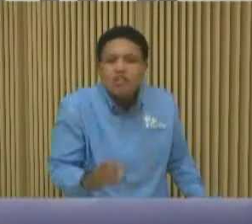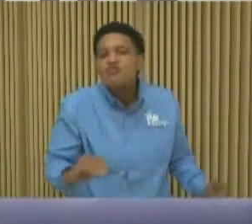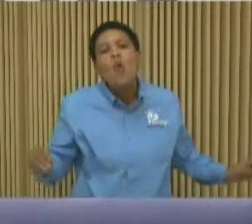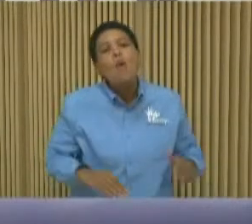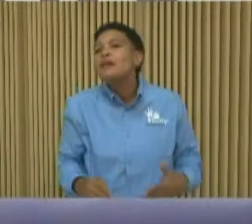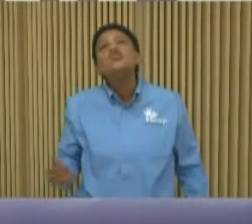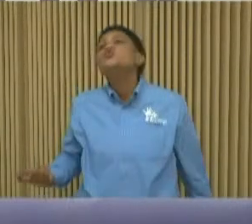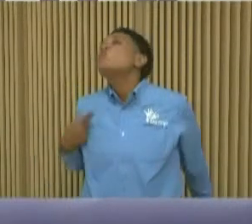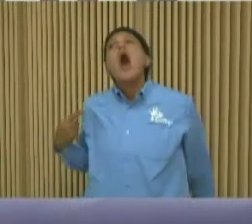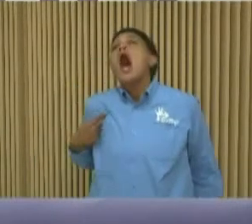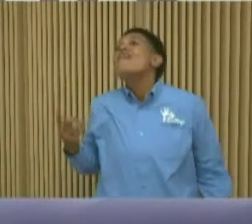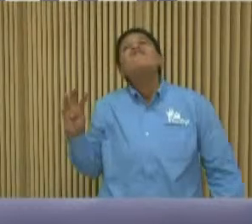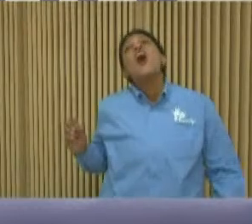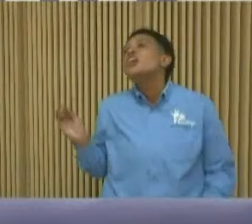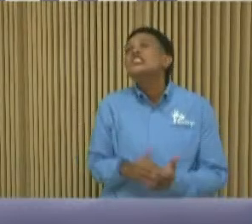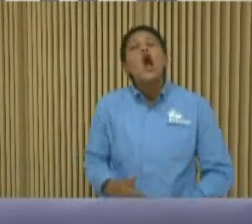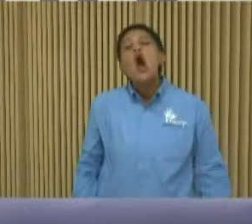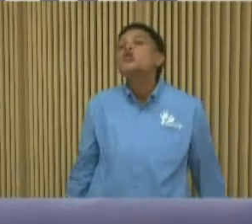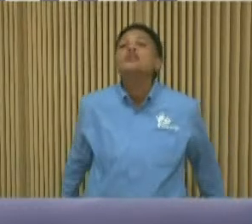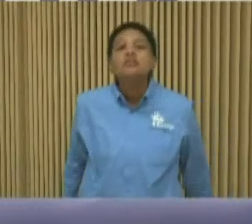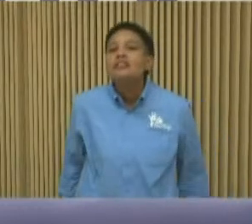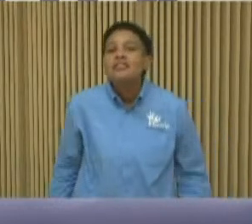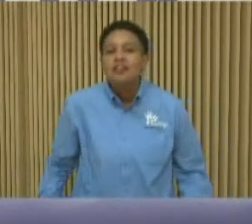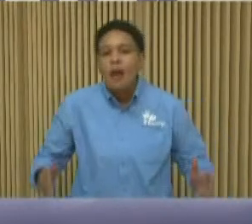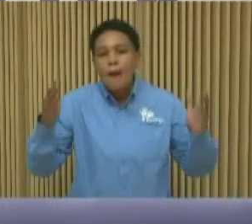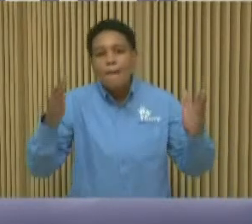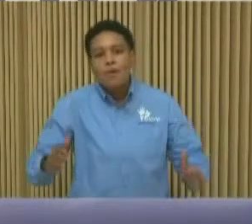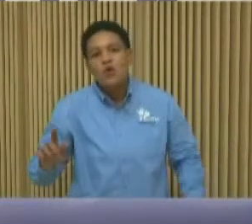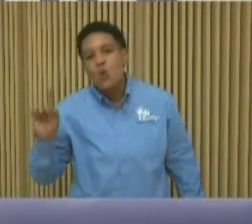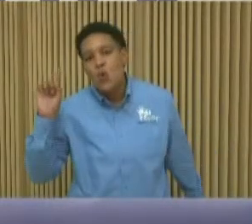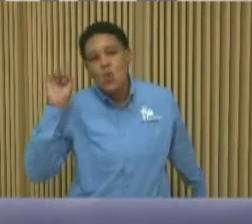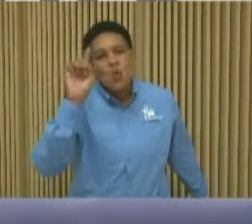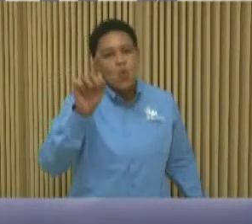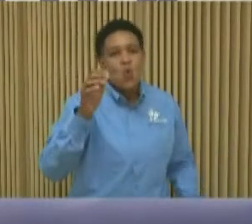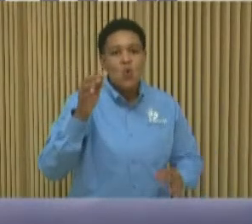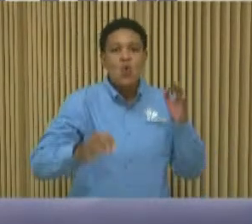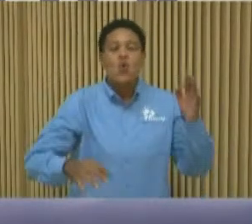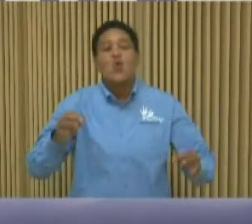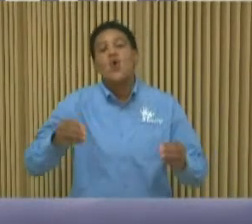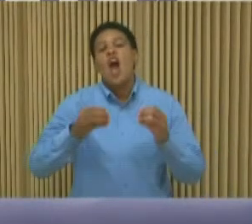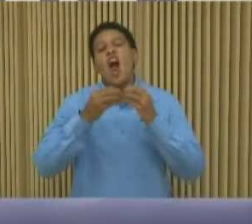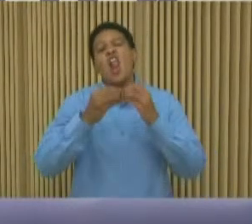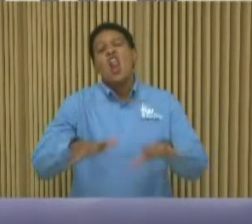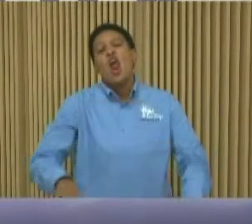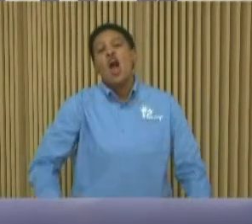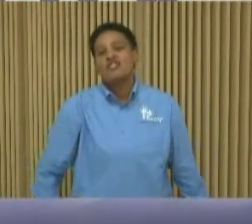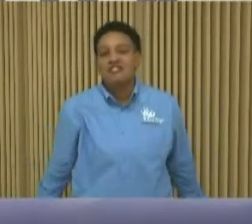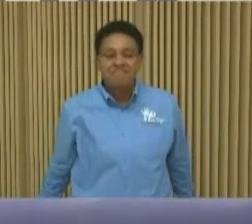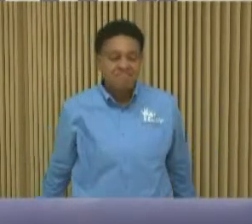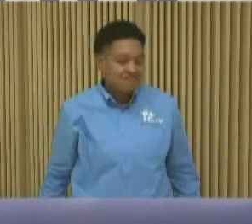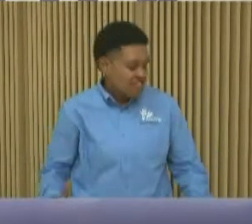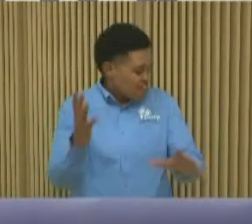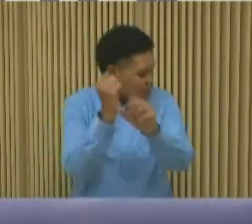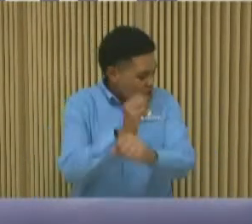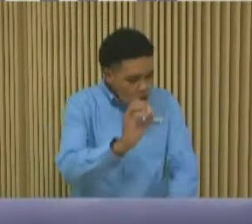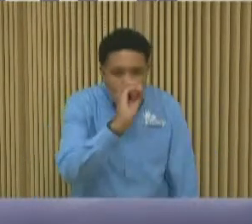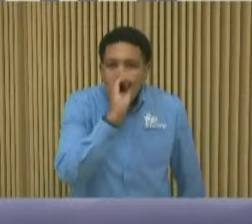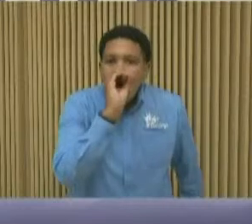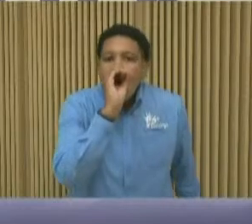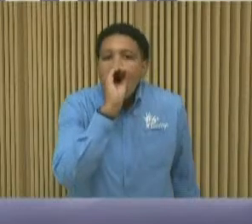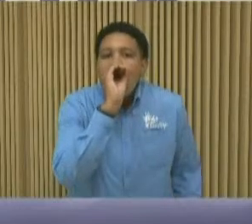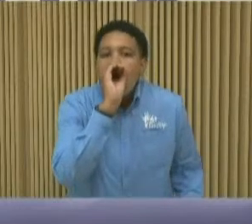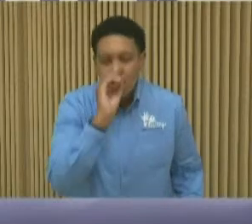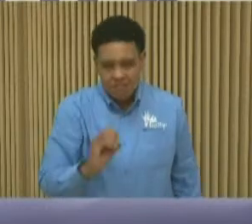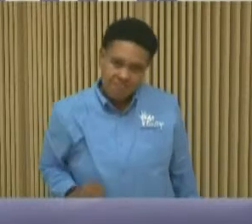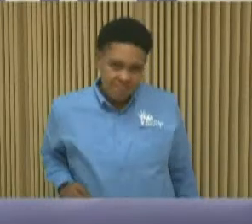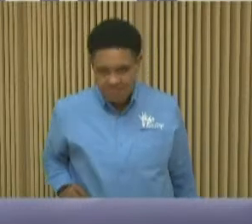basis. The person went to the trial and lost completely. Wow. Zero. Ended up